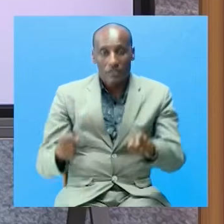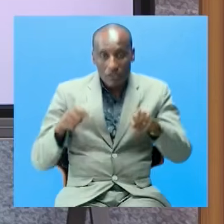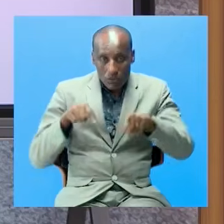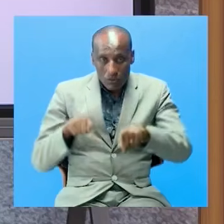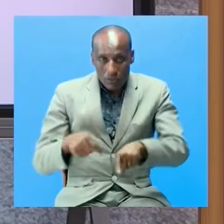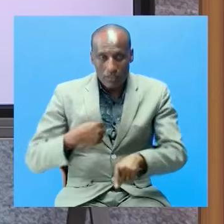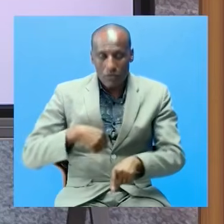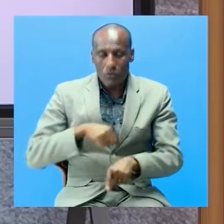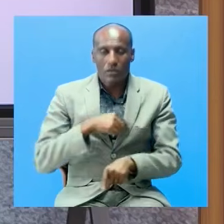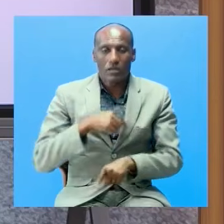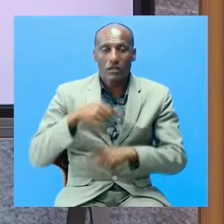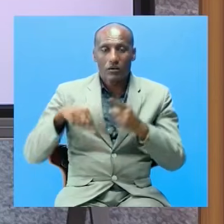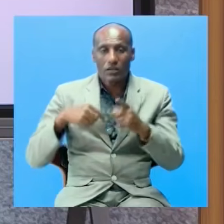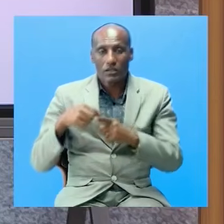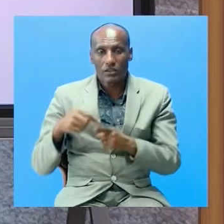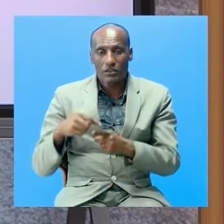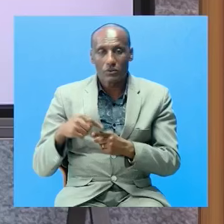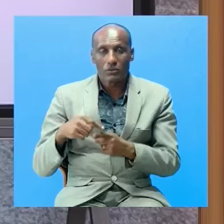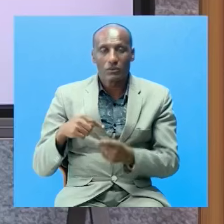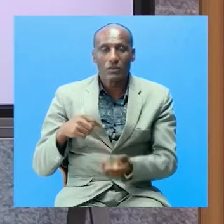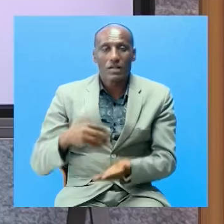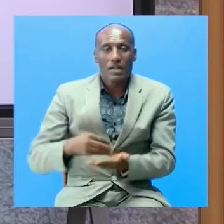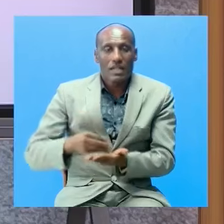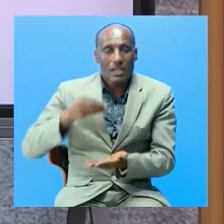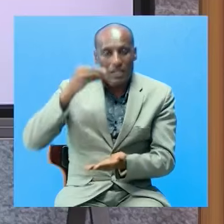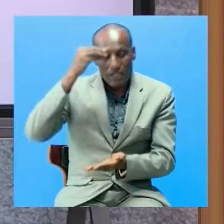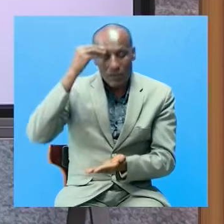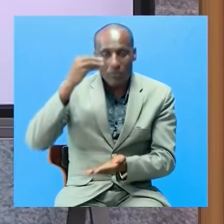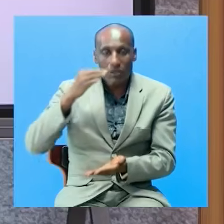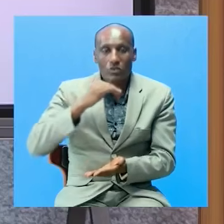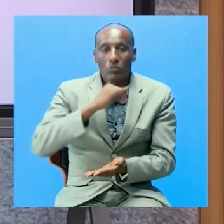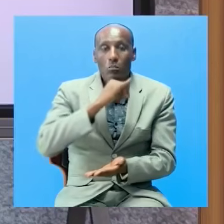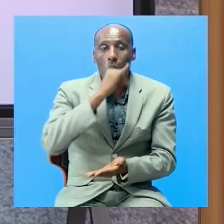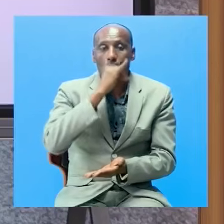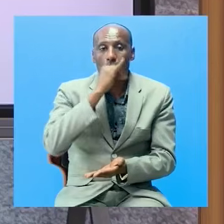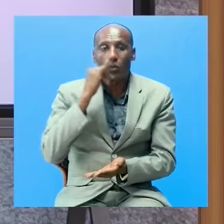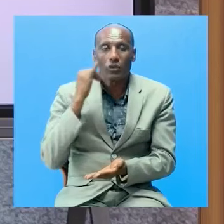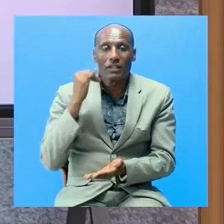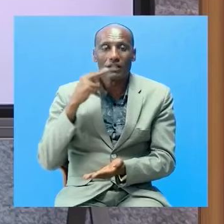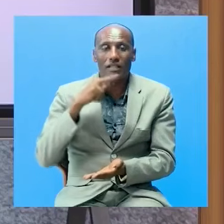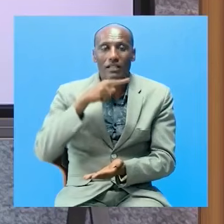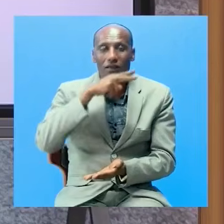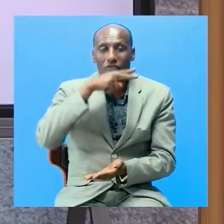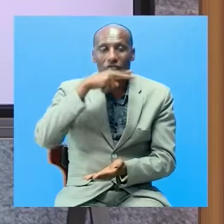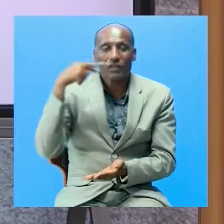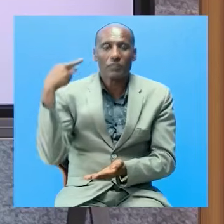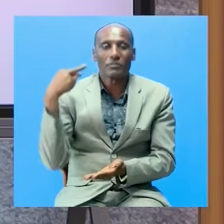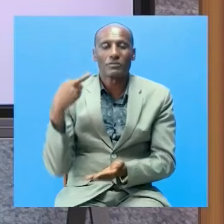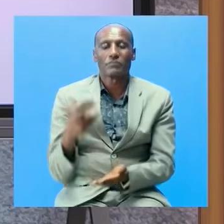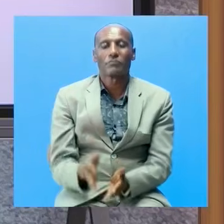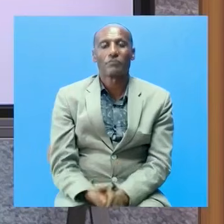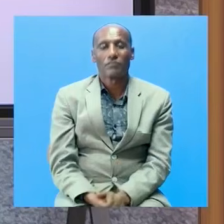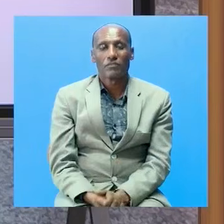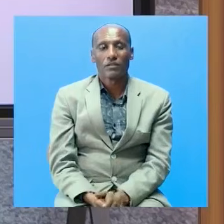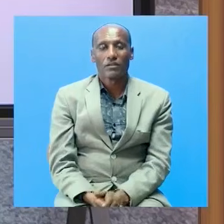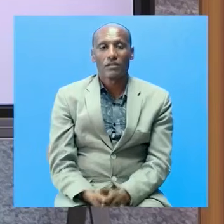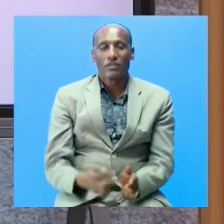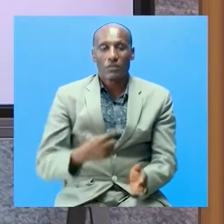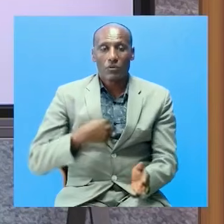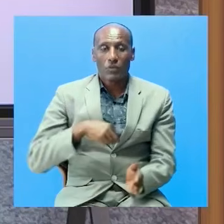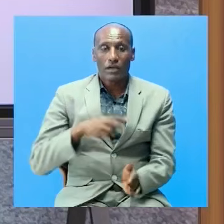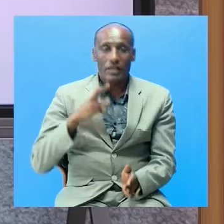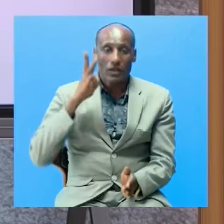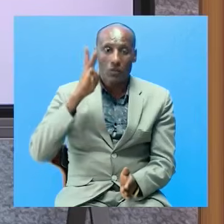your parents and your mentors, okay? Today we are going to learn about the modal verbs. Have you ever